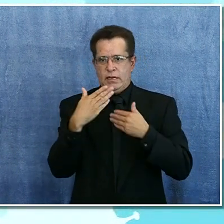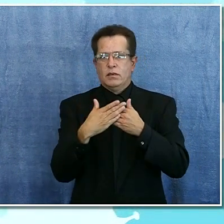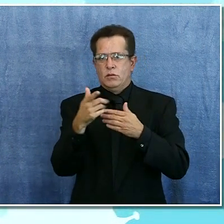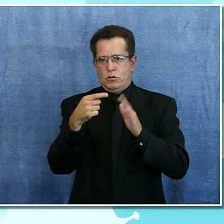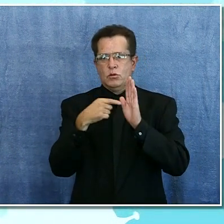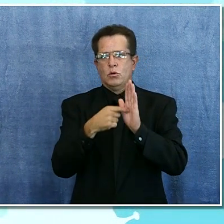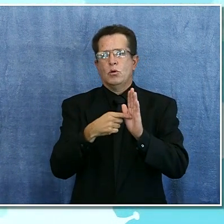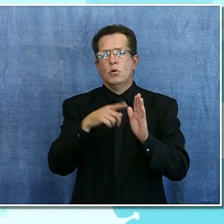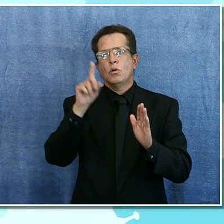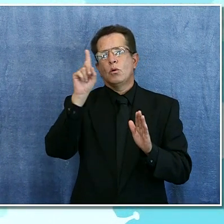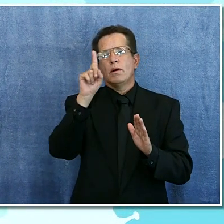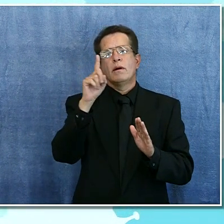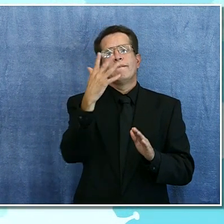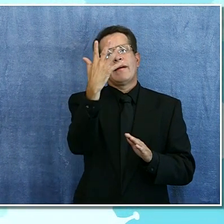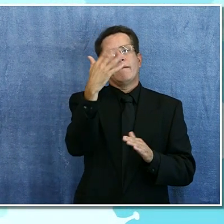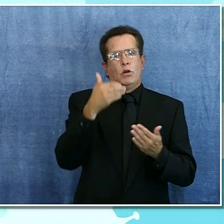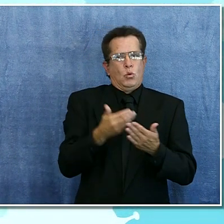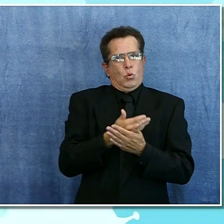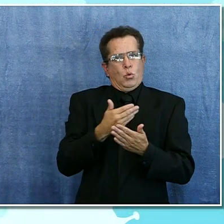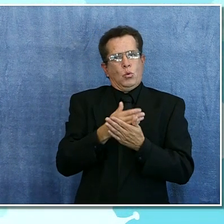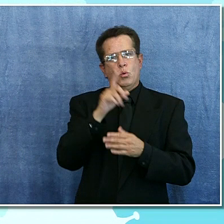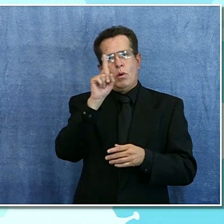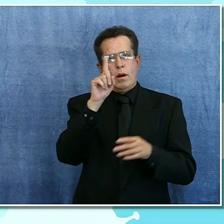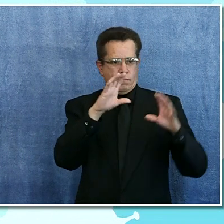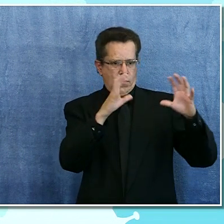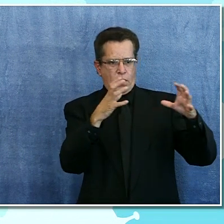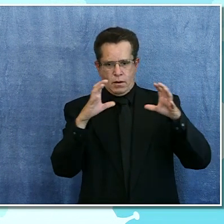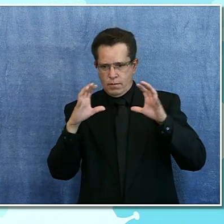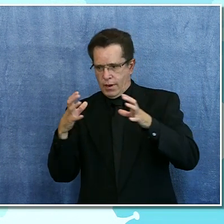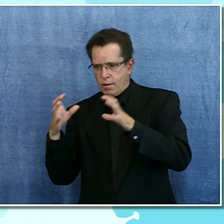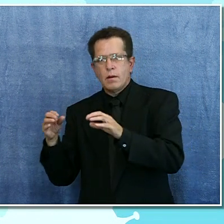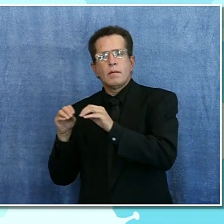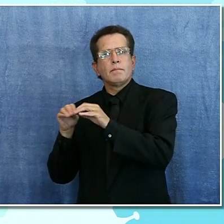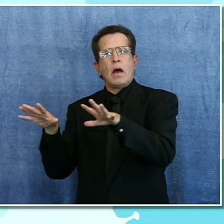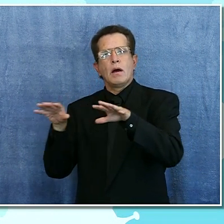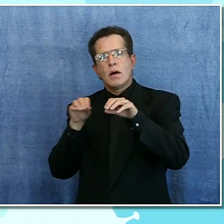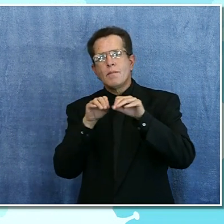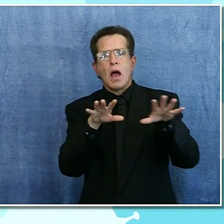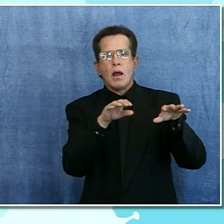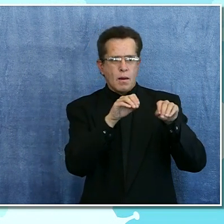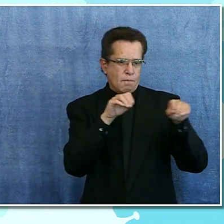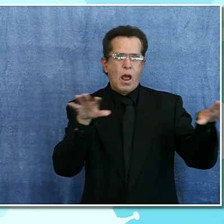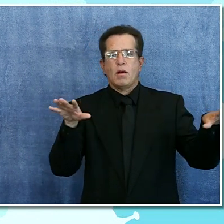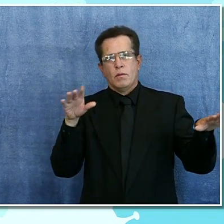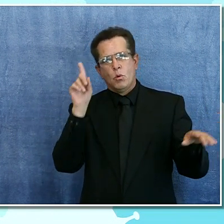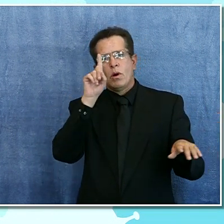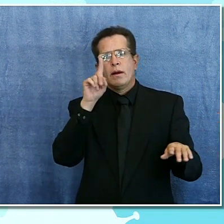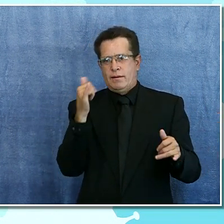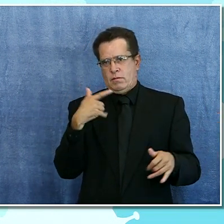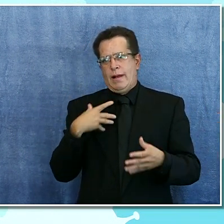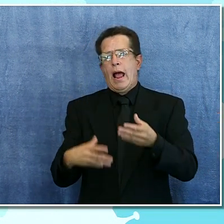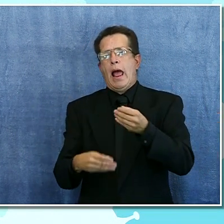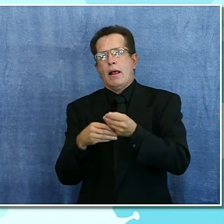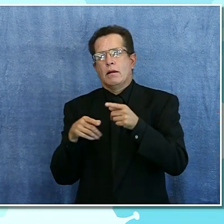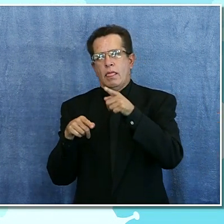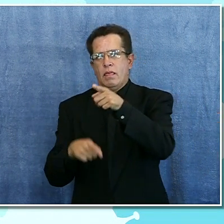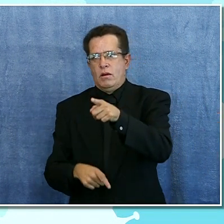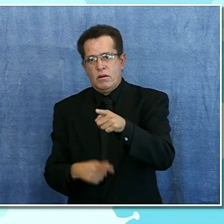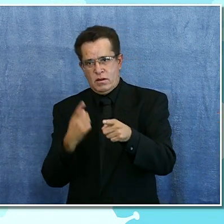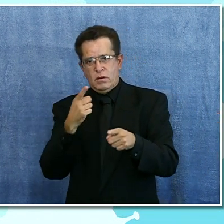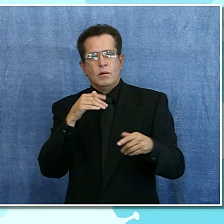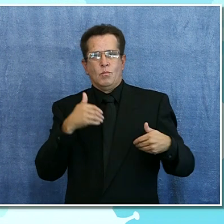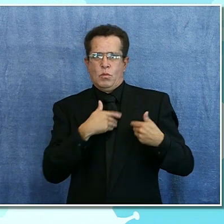these are the 4 or 5 new outbreaks, community setting outbreaks that were added today. We have 1